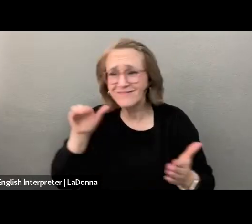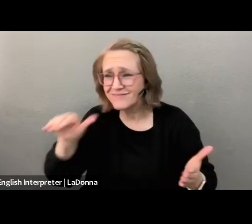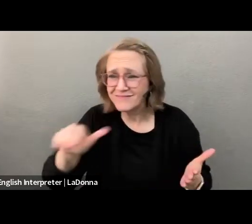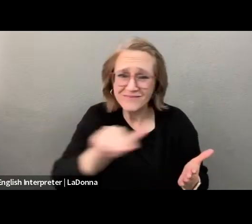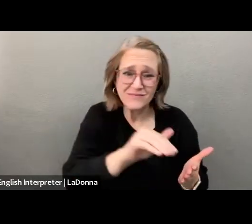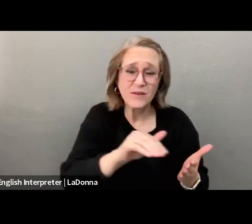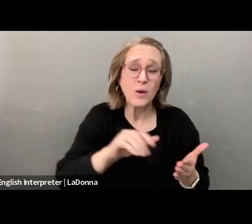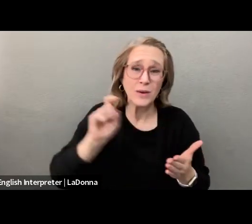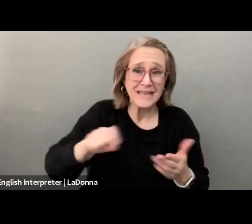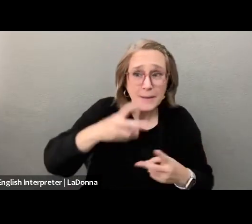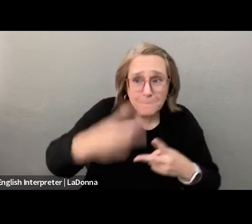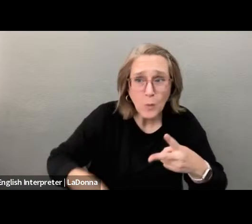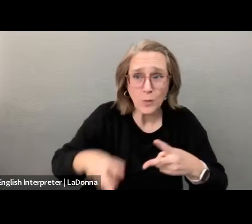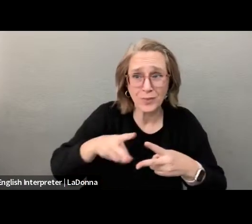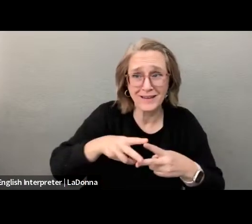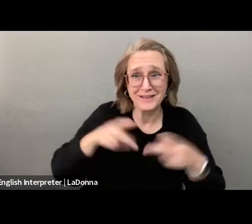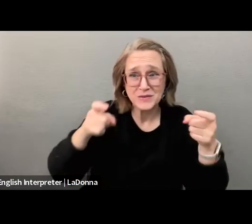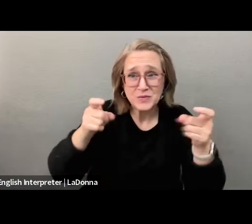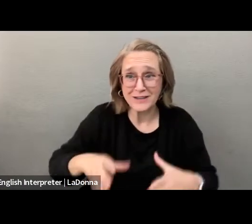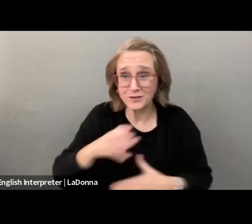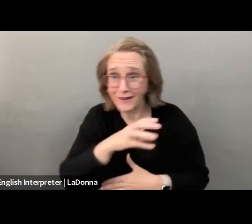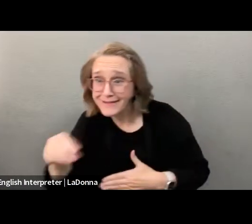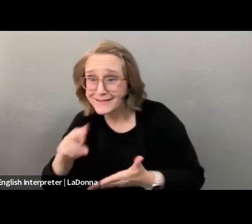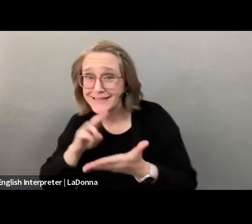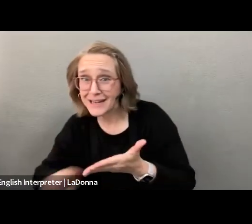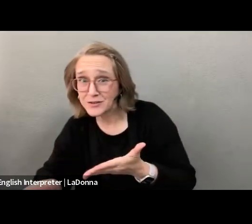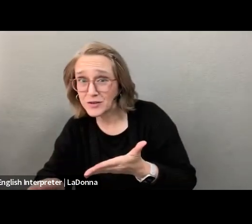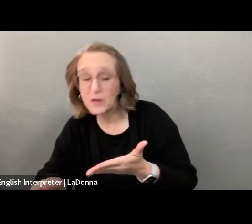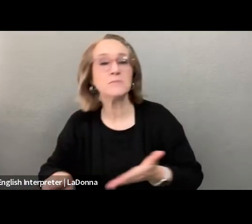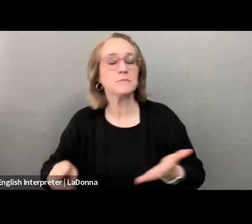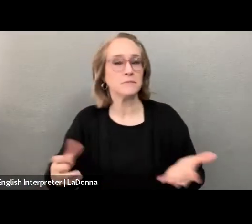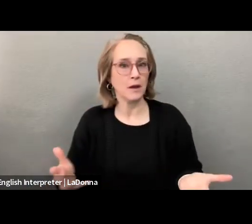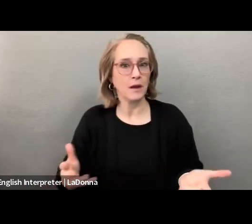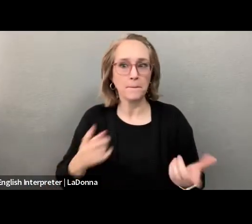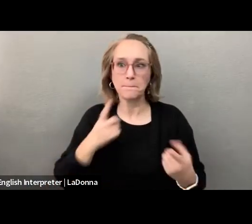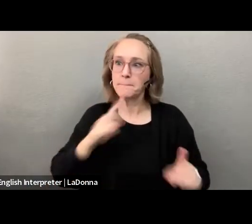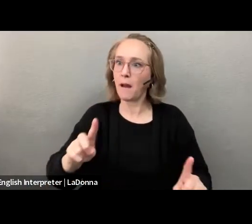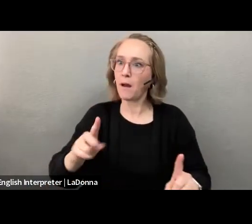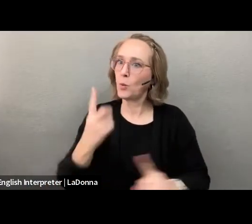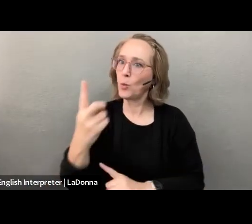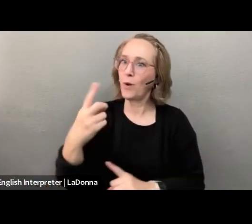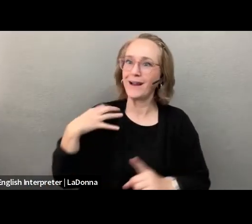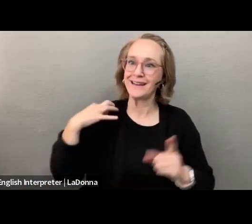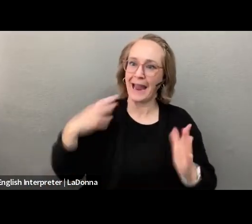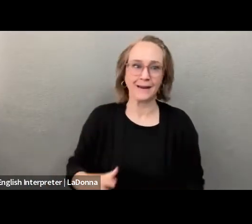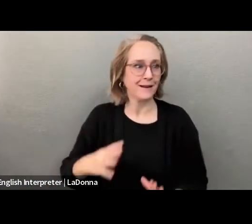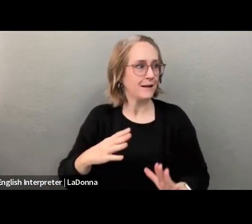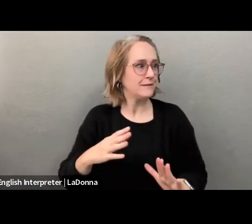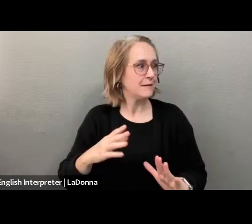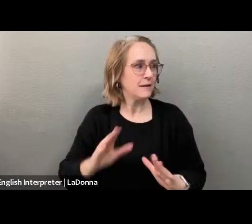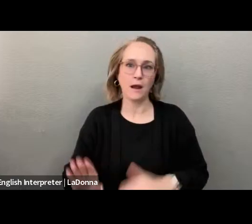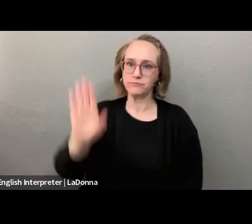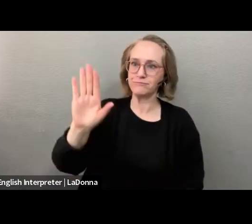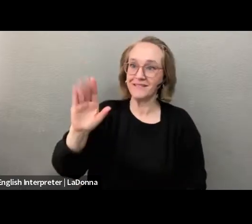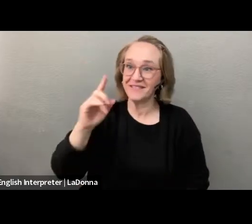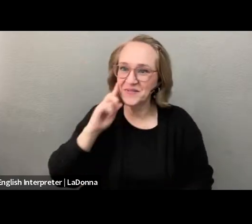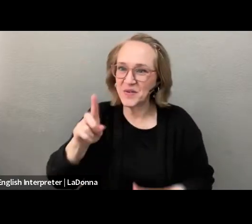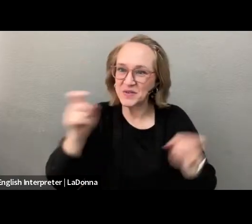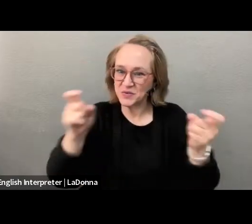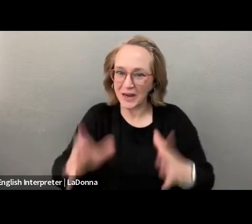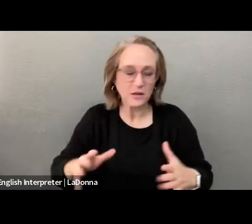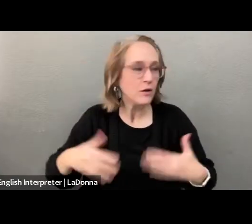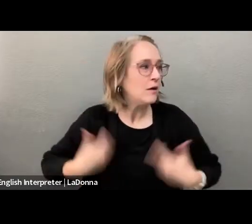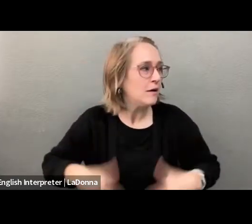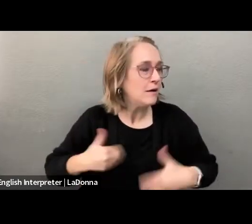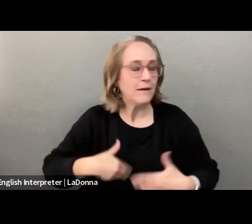and a secretary. And now we have a candidate for director, thank heavens, because nothing